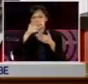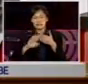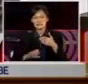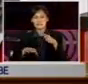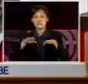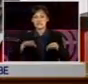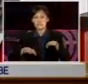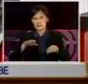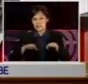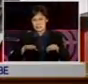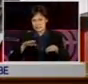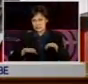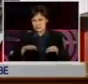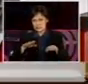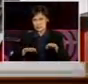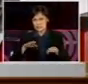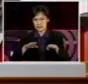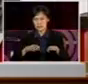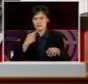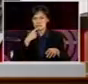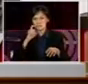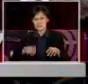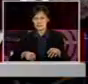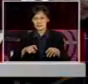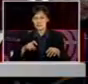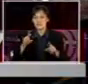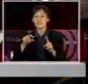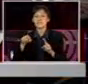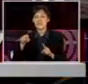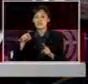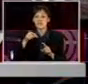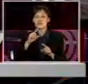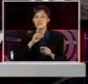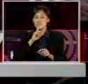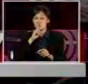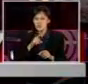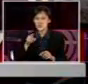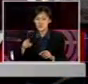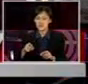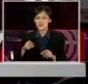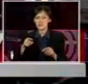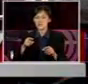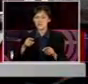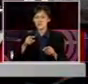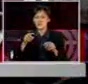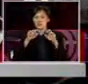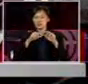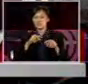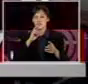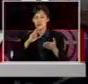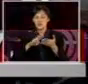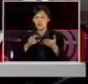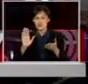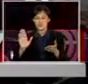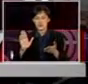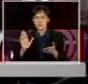balance which was subpoenaed, when in fact the resolution of the Senate